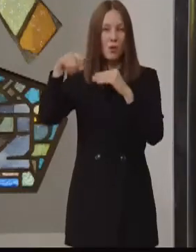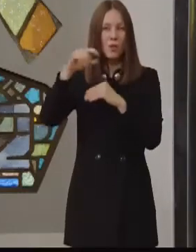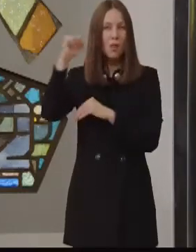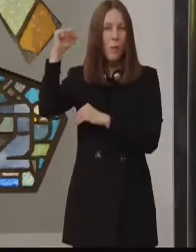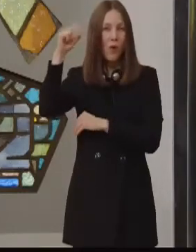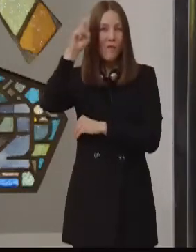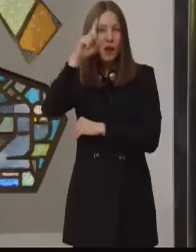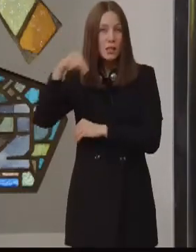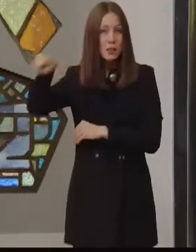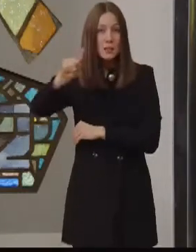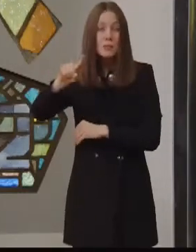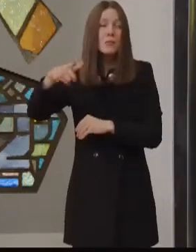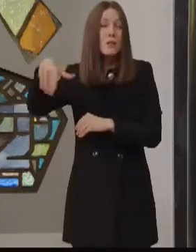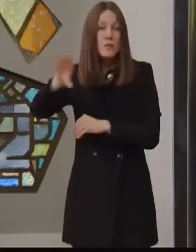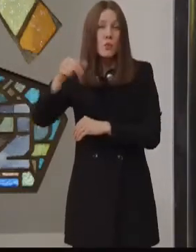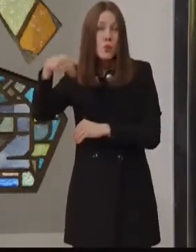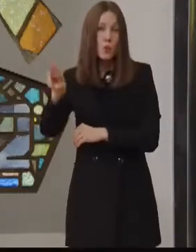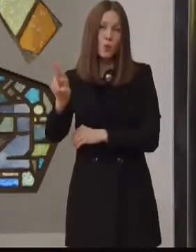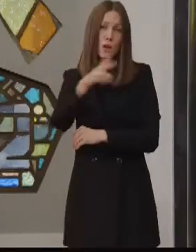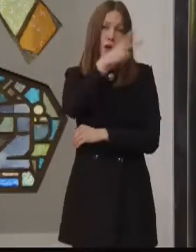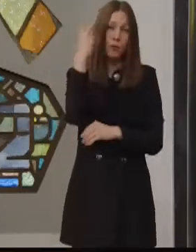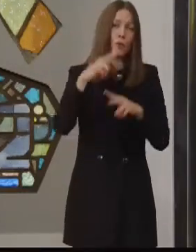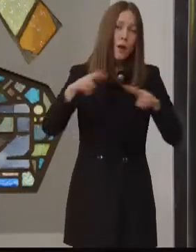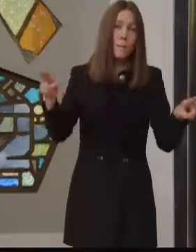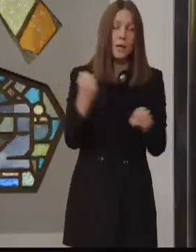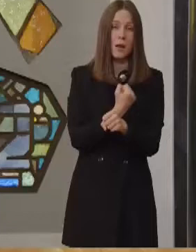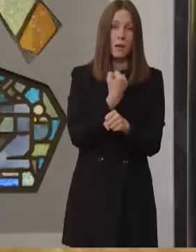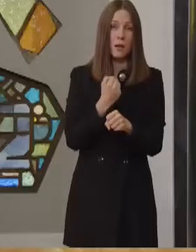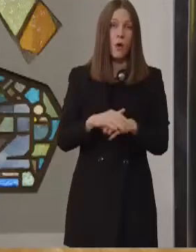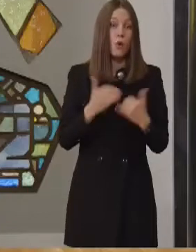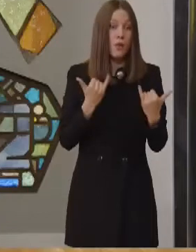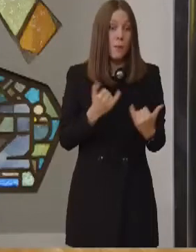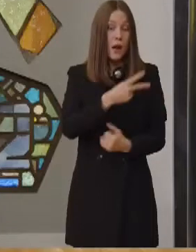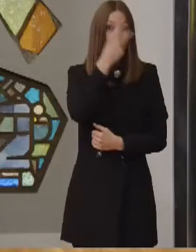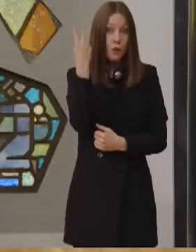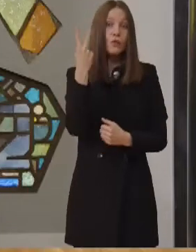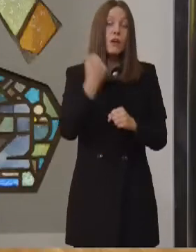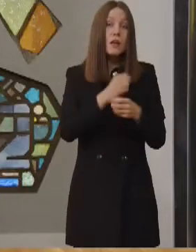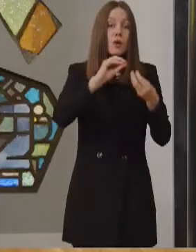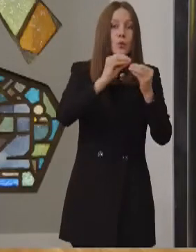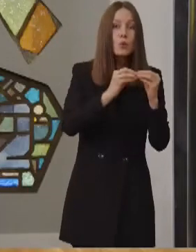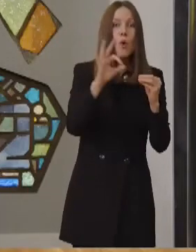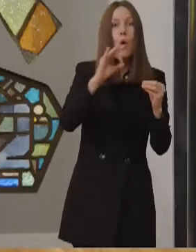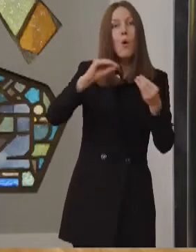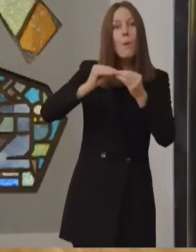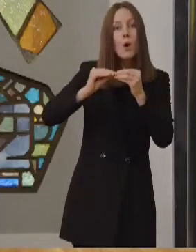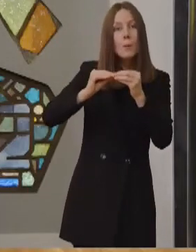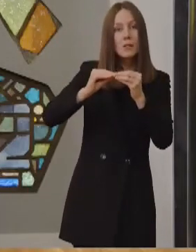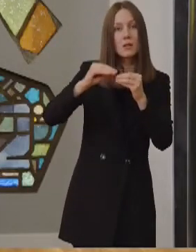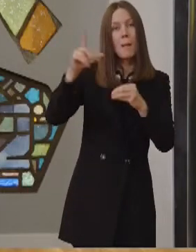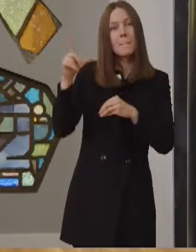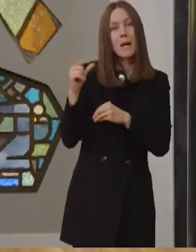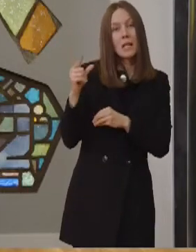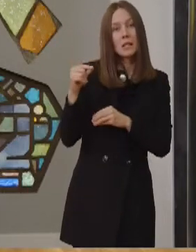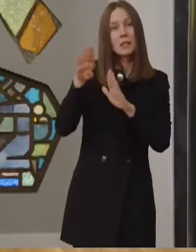refuse to support the equality of the LGBT community. And today